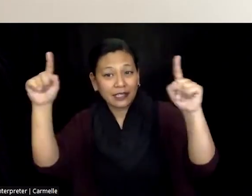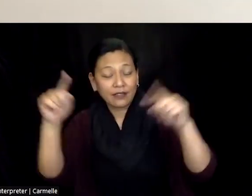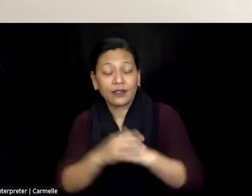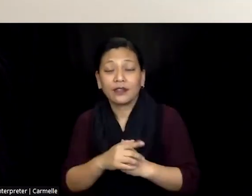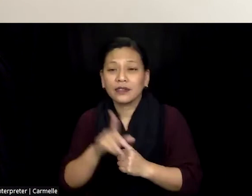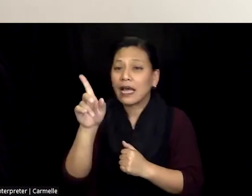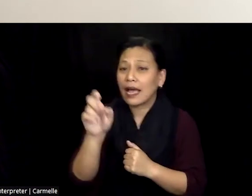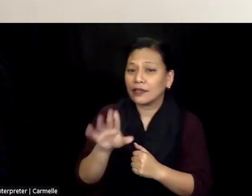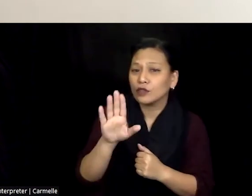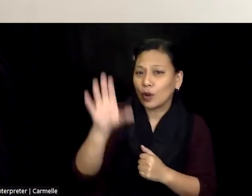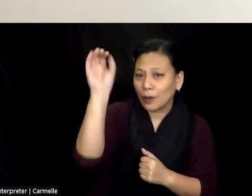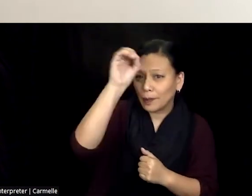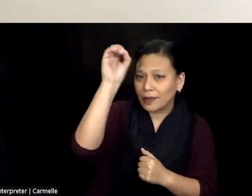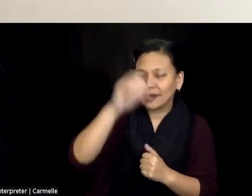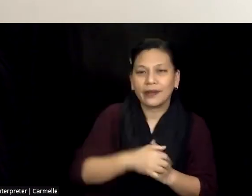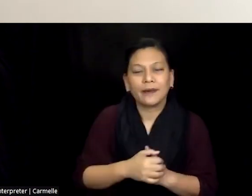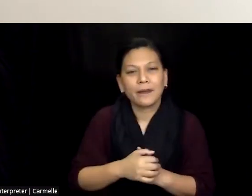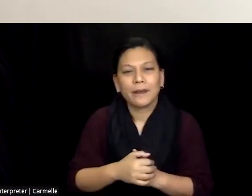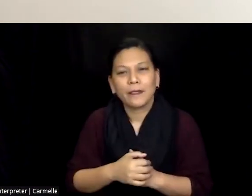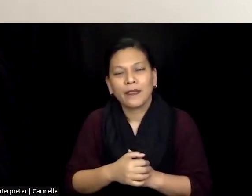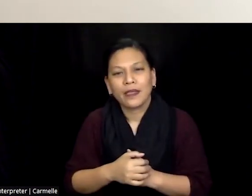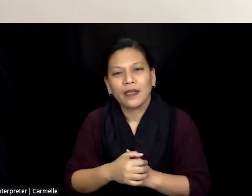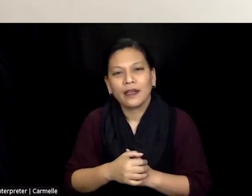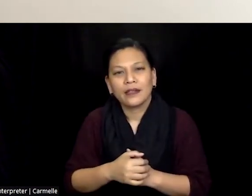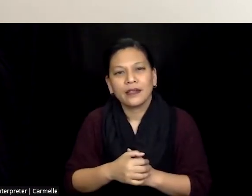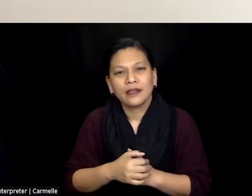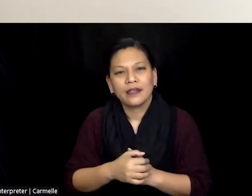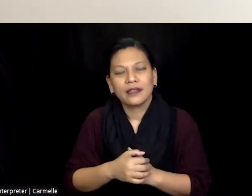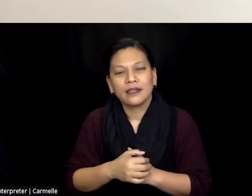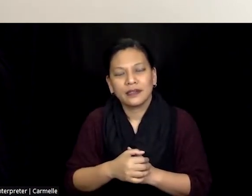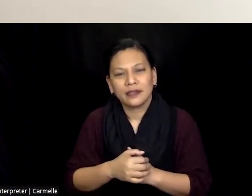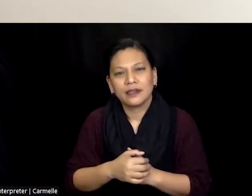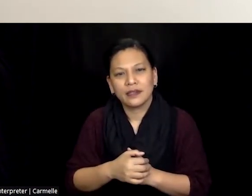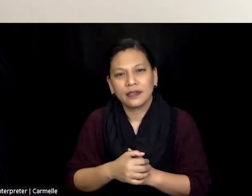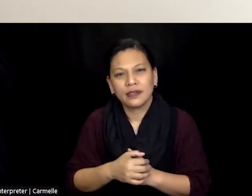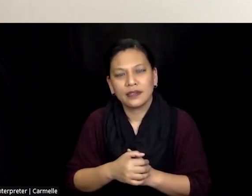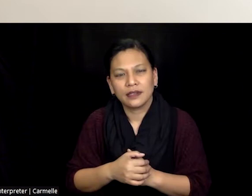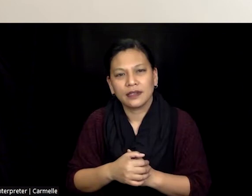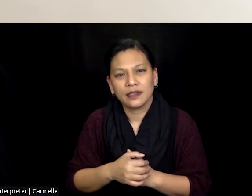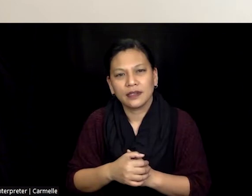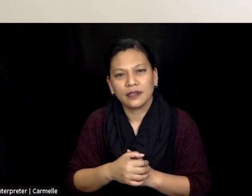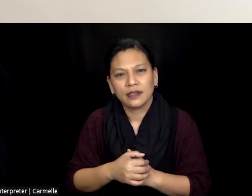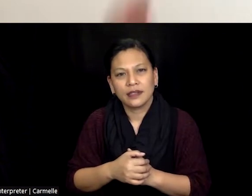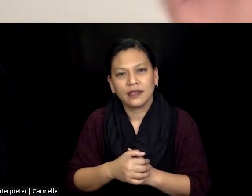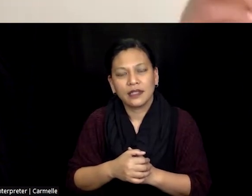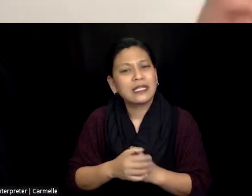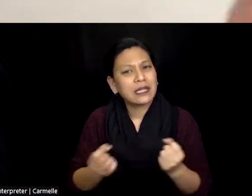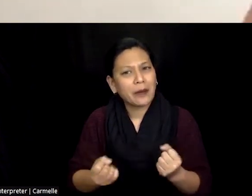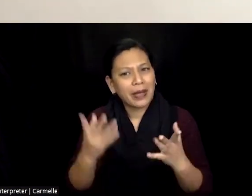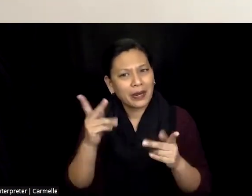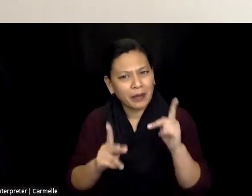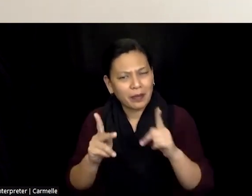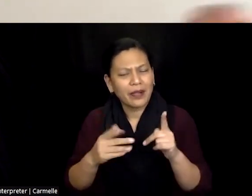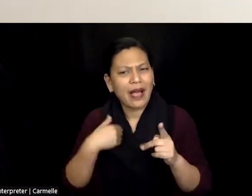your experience, your opinion, what are some of the biggest misconceptions people maybe have about the